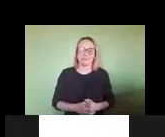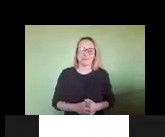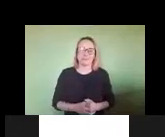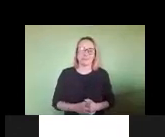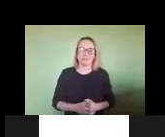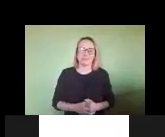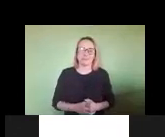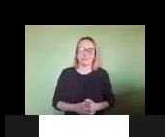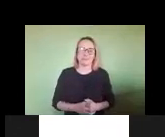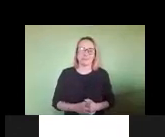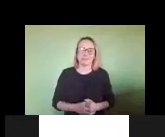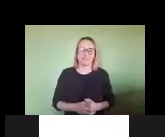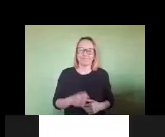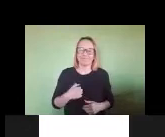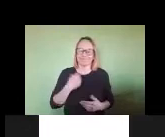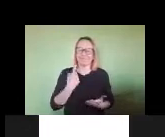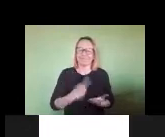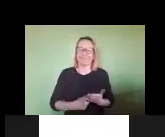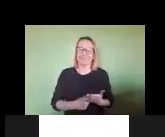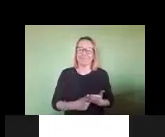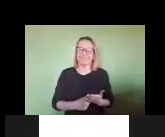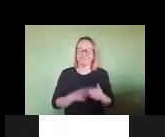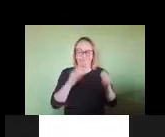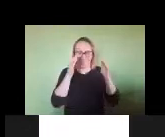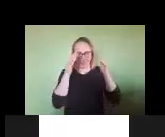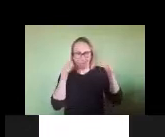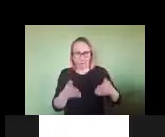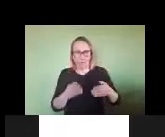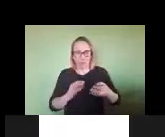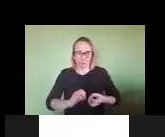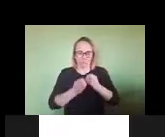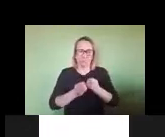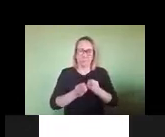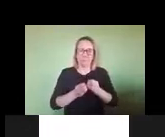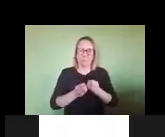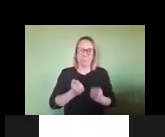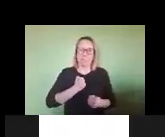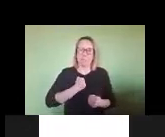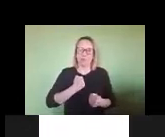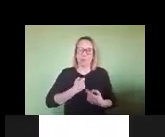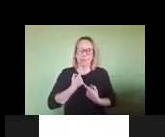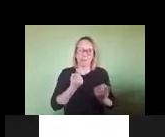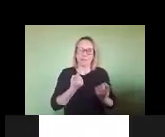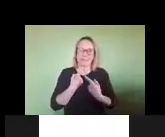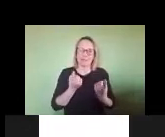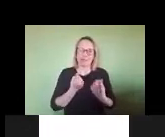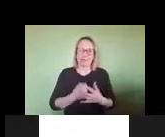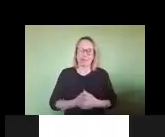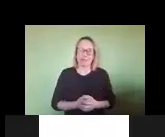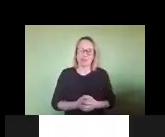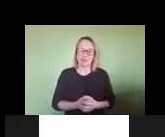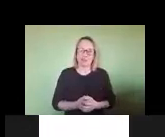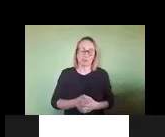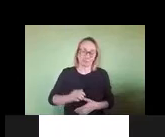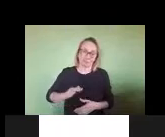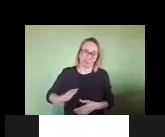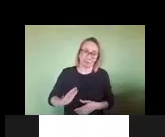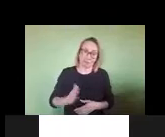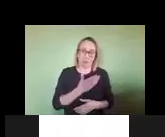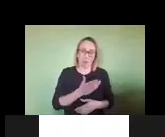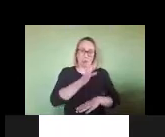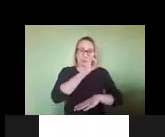Along with Claire, decided that they would focus on creating birthday messages for the social media, These were all created,